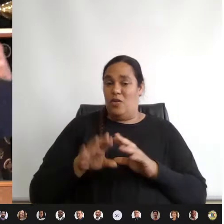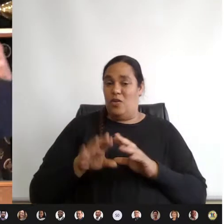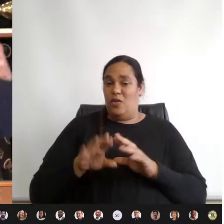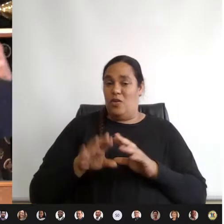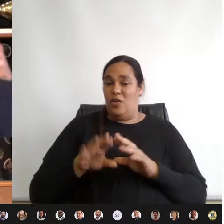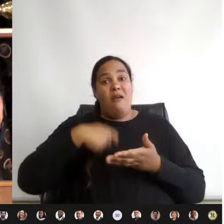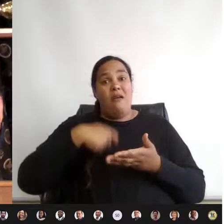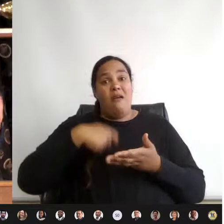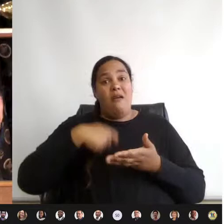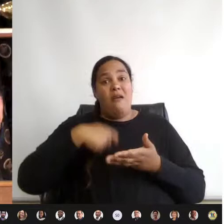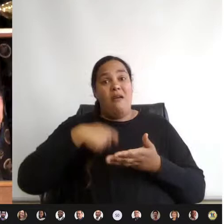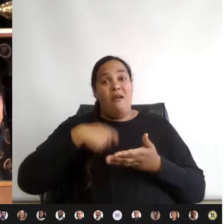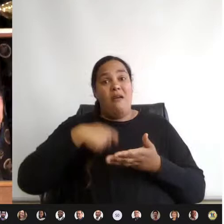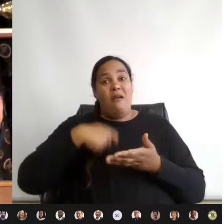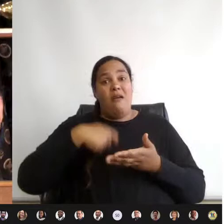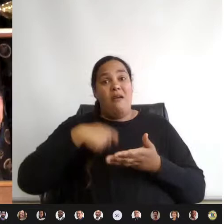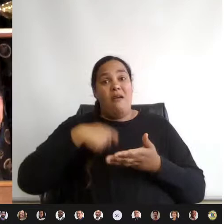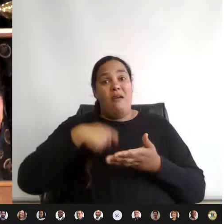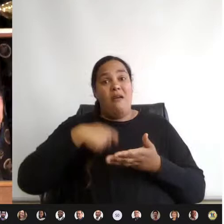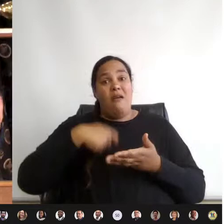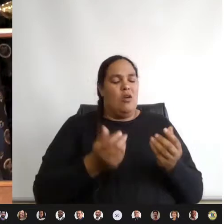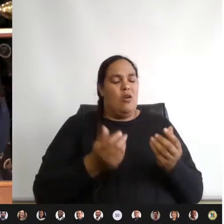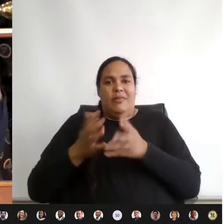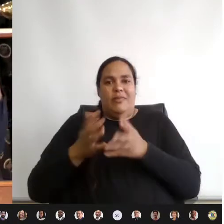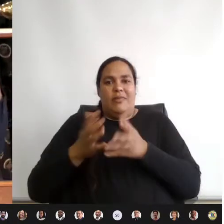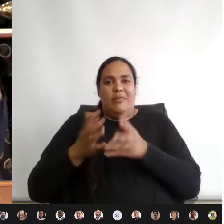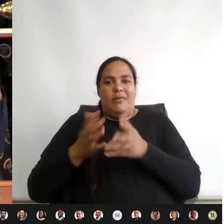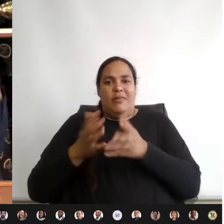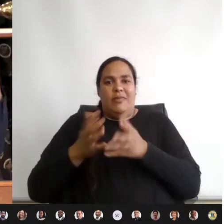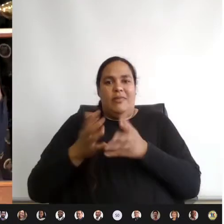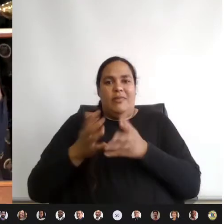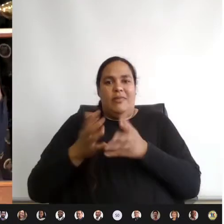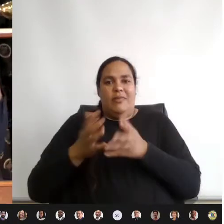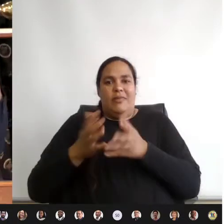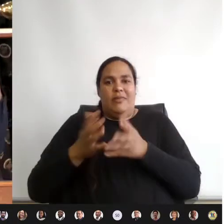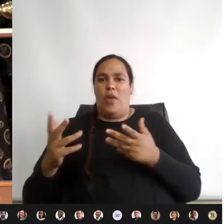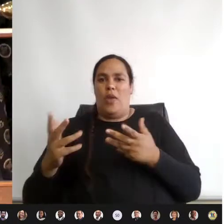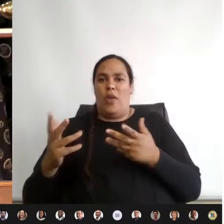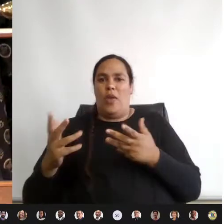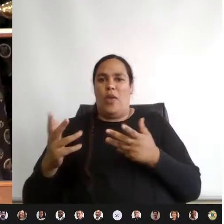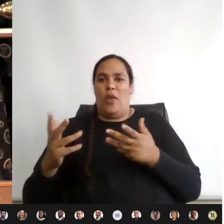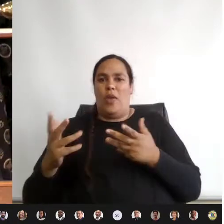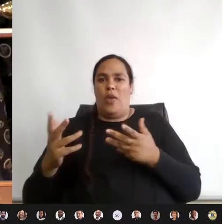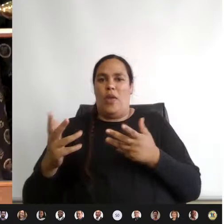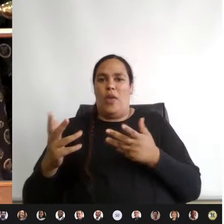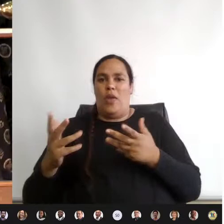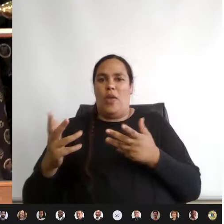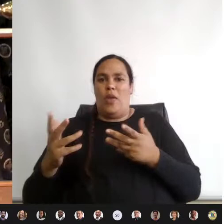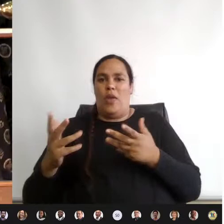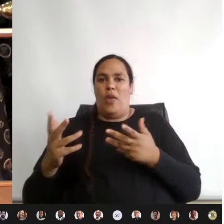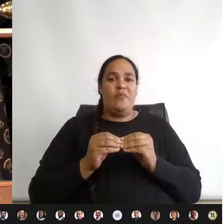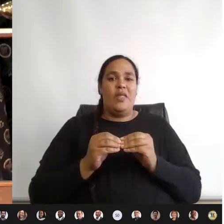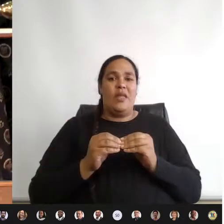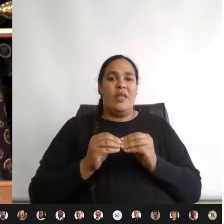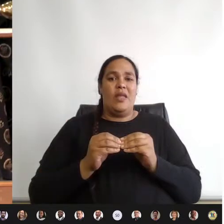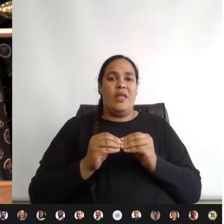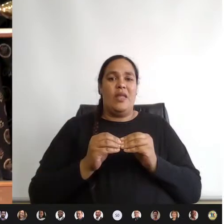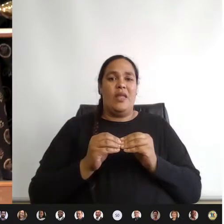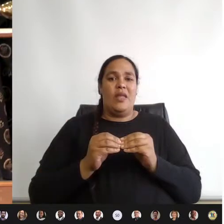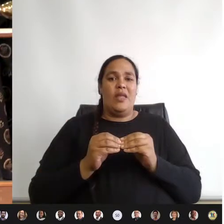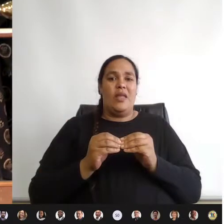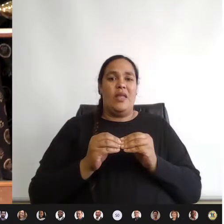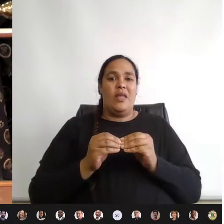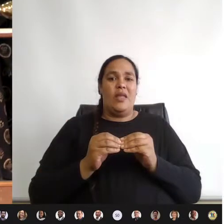with every single thing within this government and where our budgets go. How we enable an enabling environment so